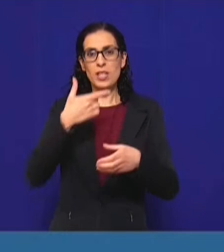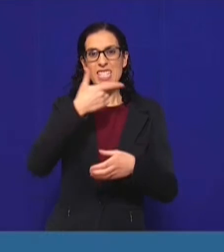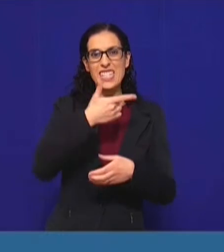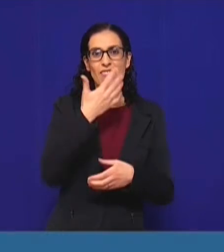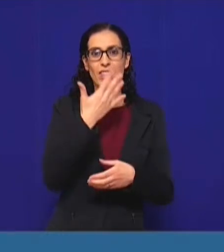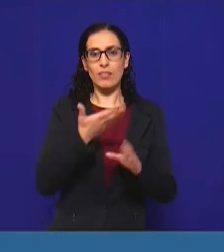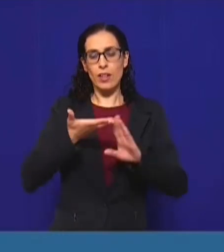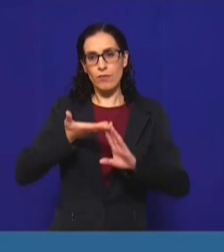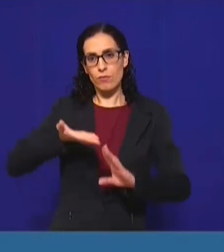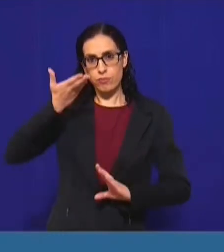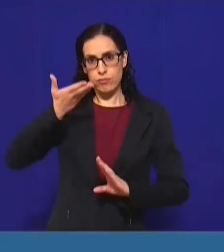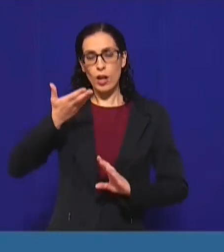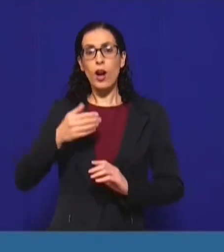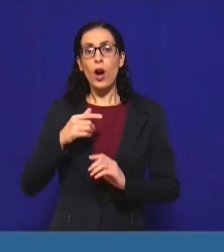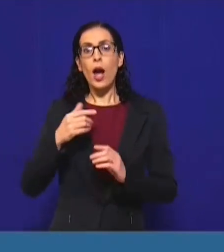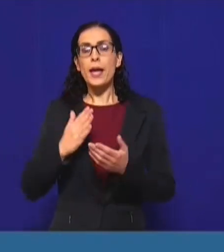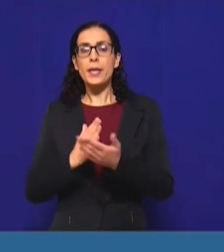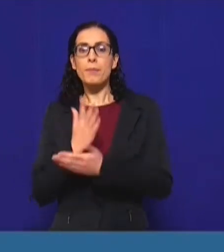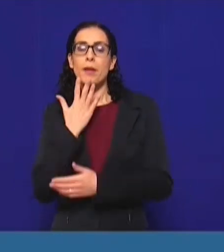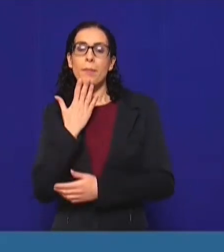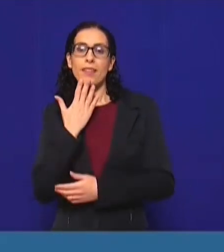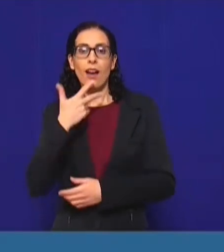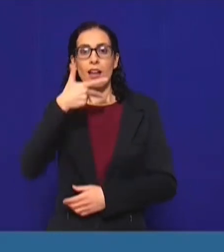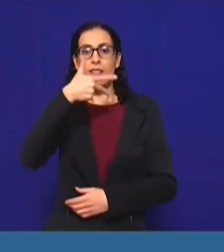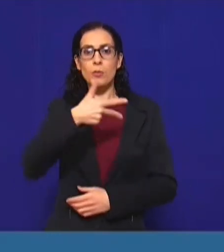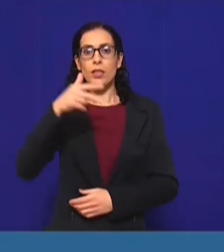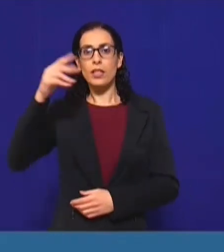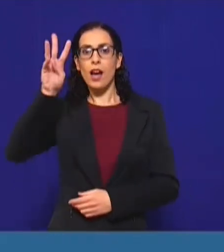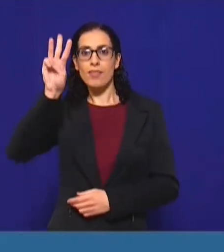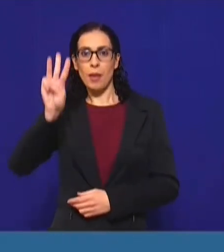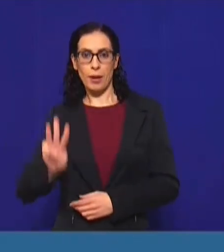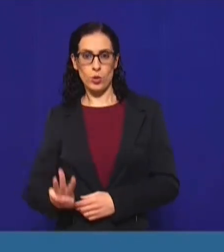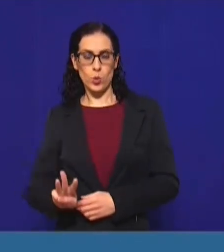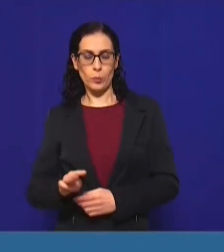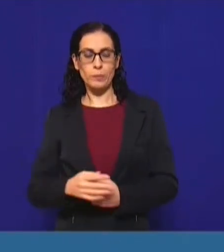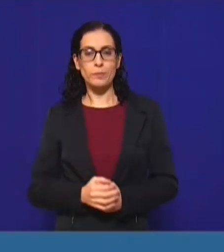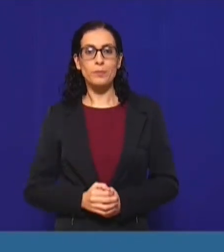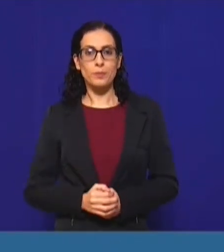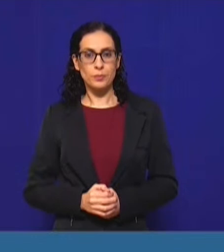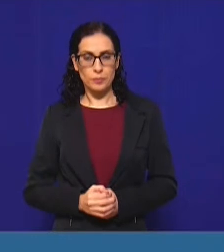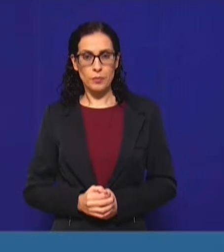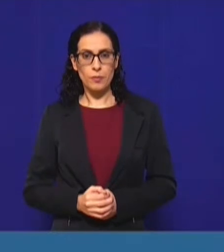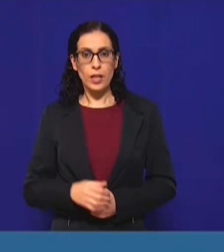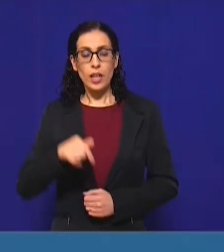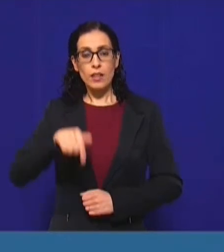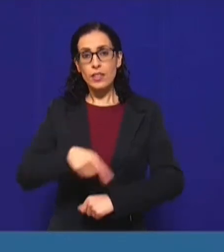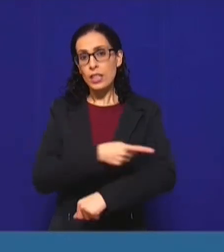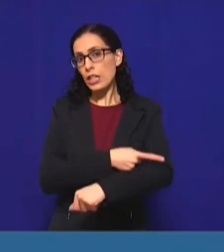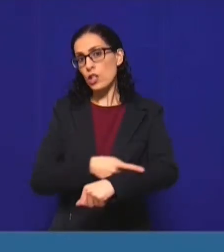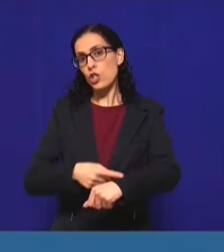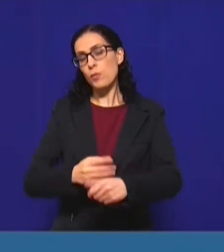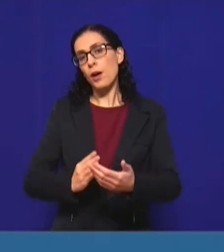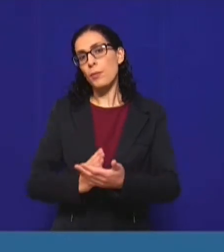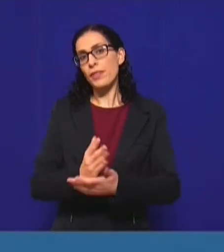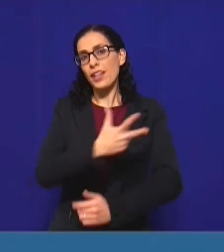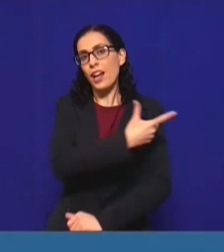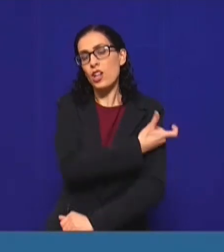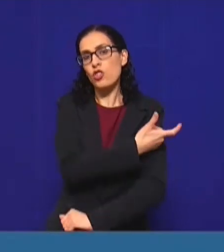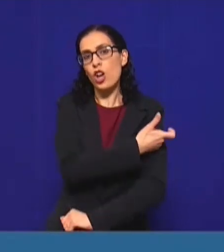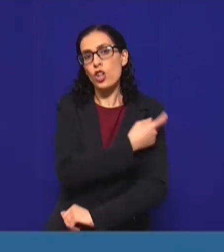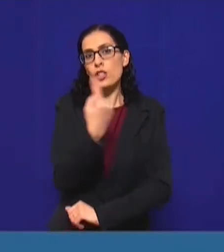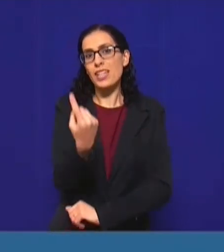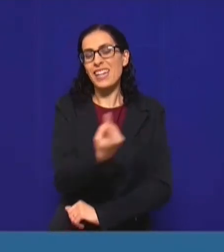ħajibda fit-8 ta' Marzu. Din il-ġimgħa wkoll bdejna nlaqmu lil dawk in-nies li jaħdmu